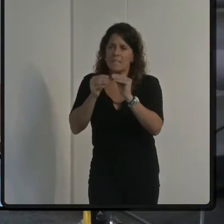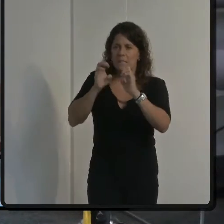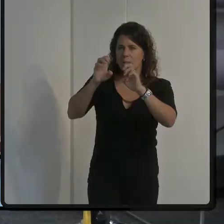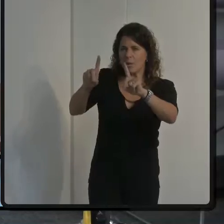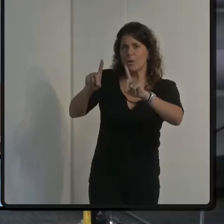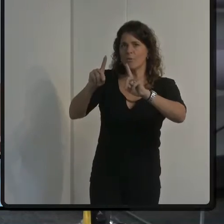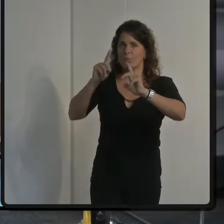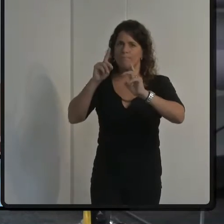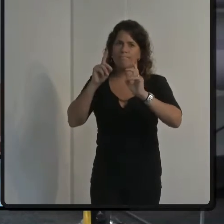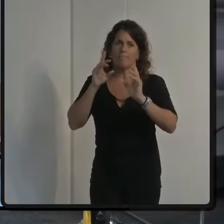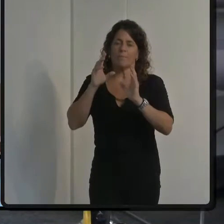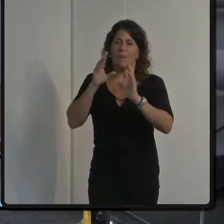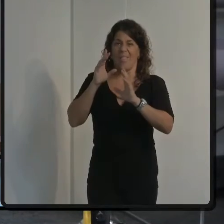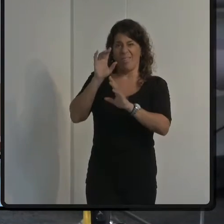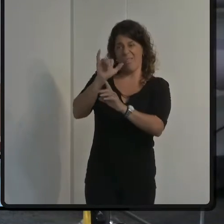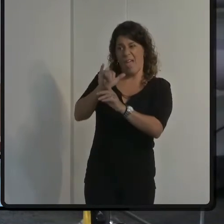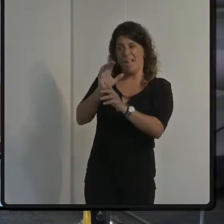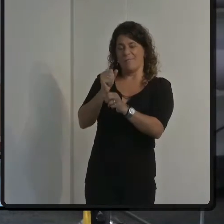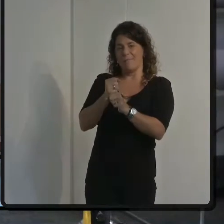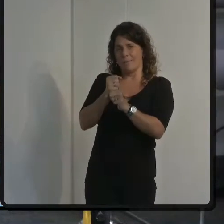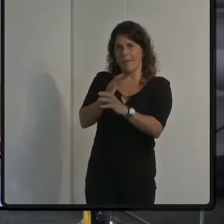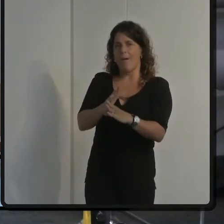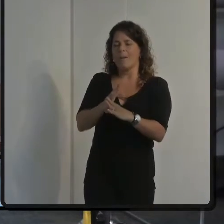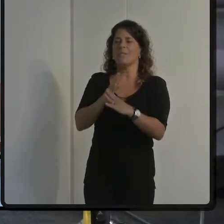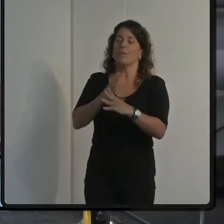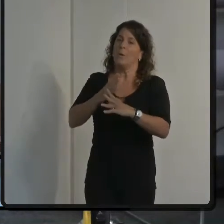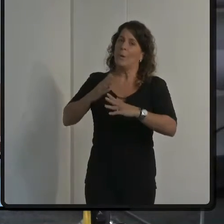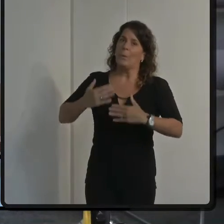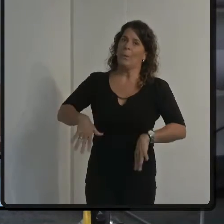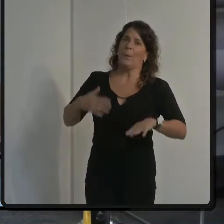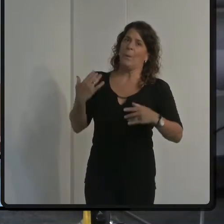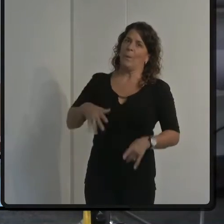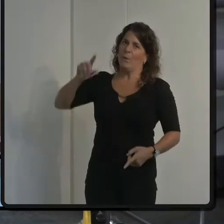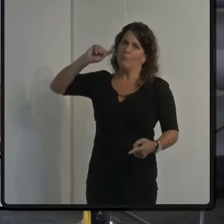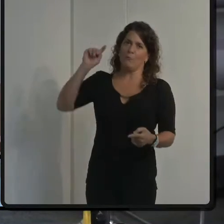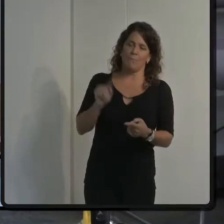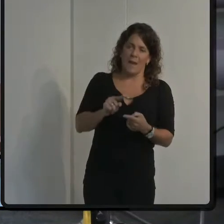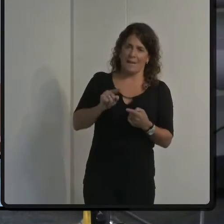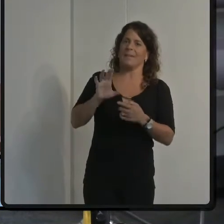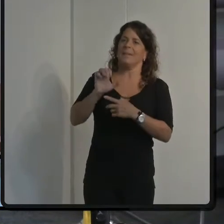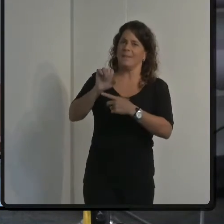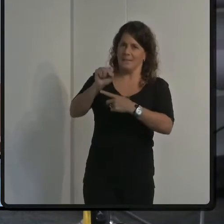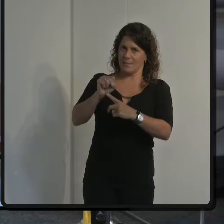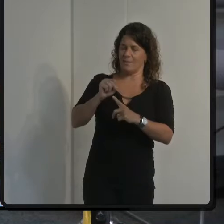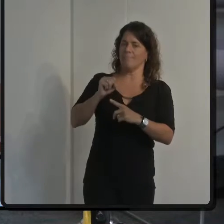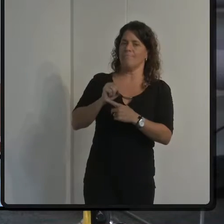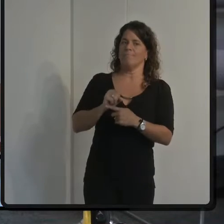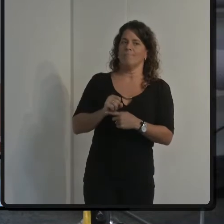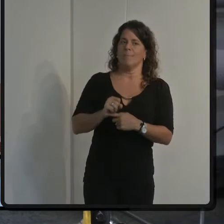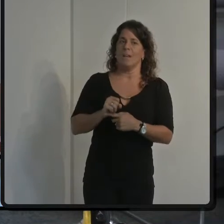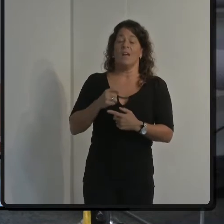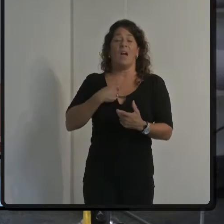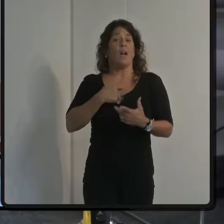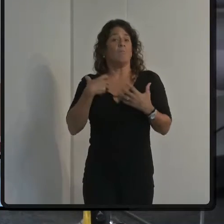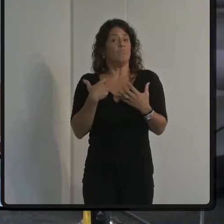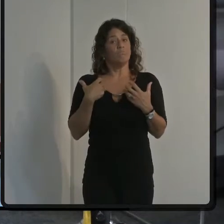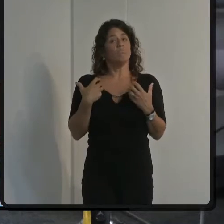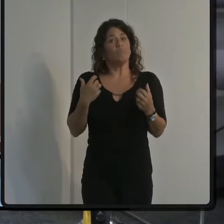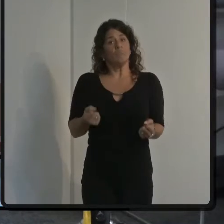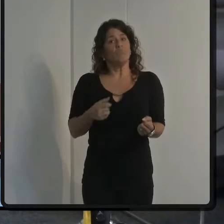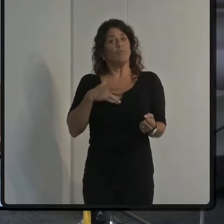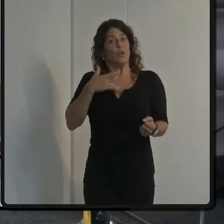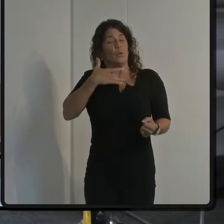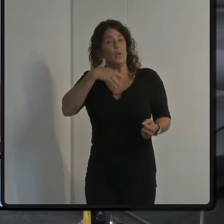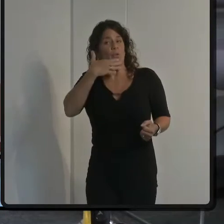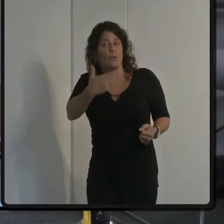produce the downward dramatic decrease in cases in Santa Maria. I am confident that if